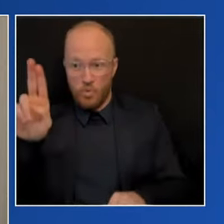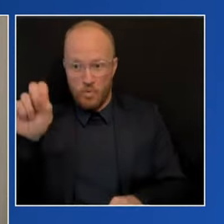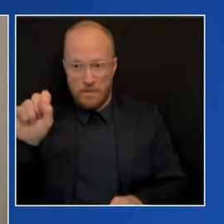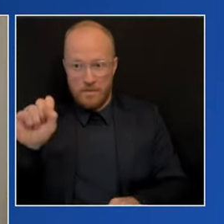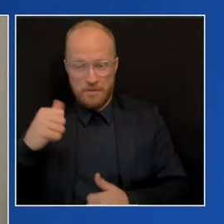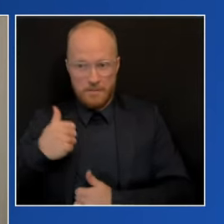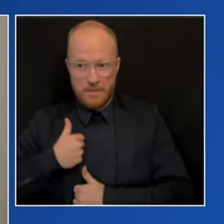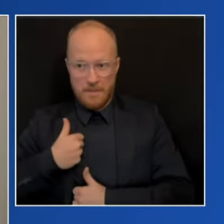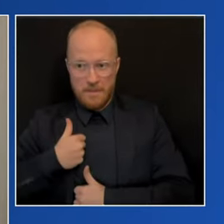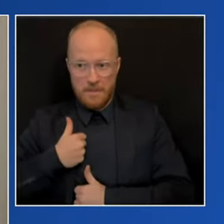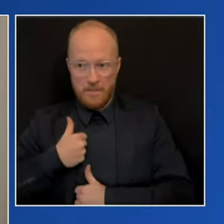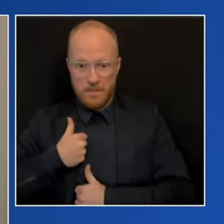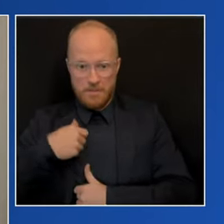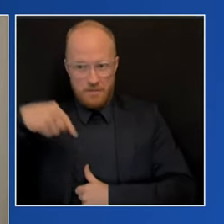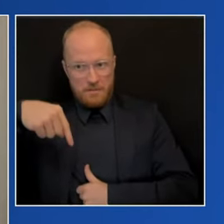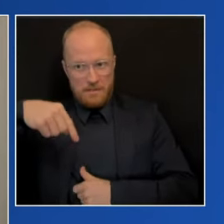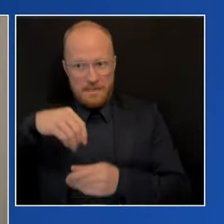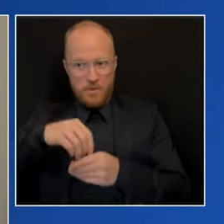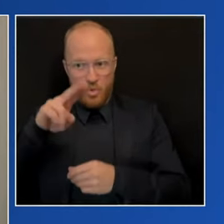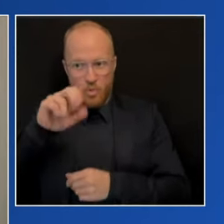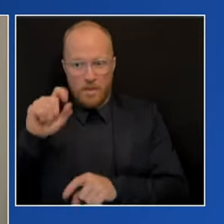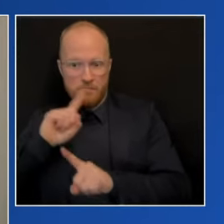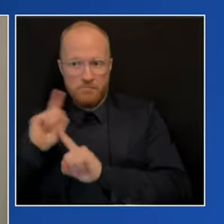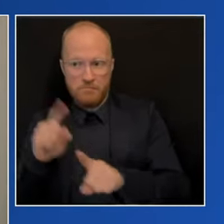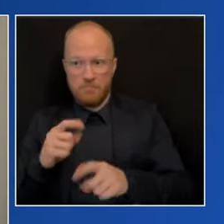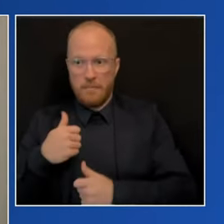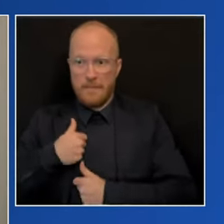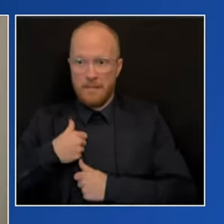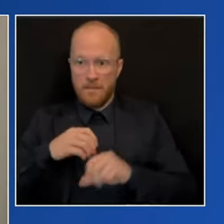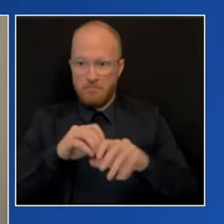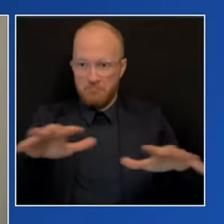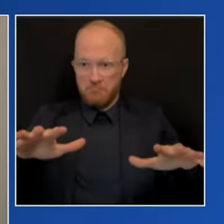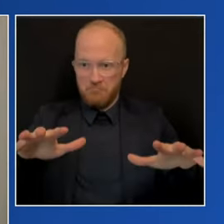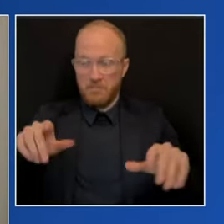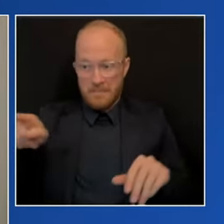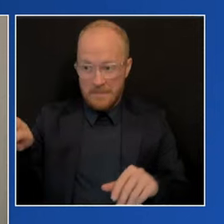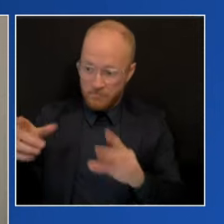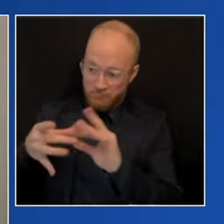streets of America. He said it.